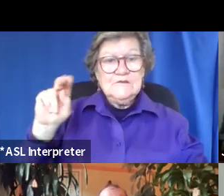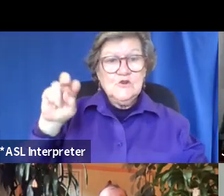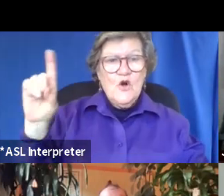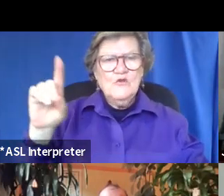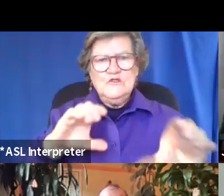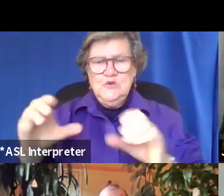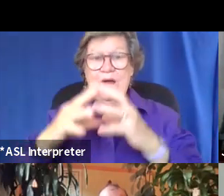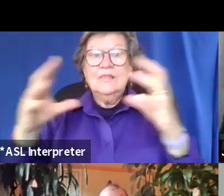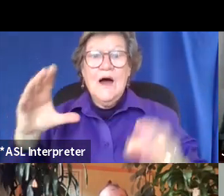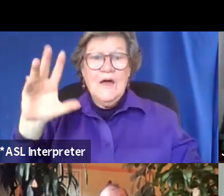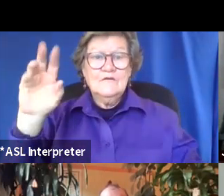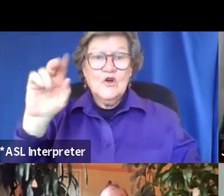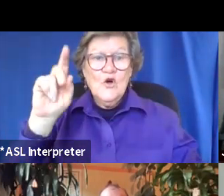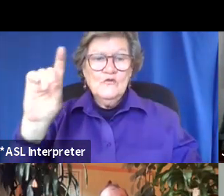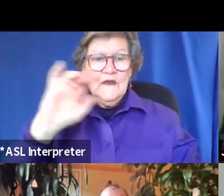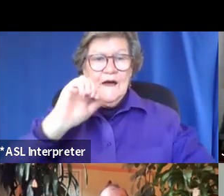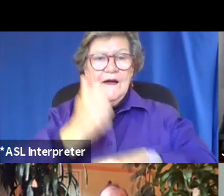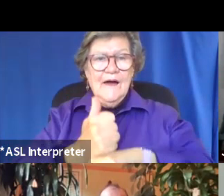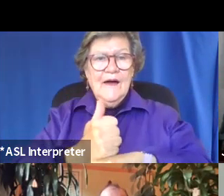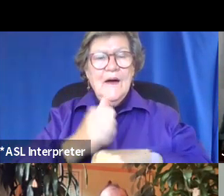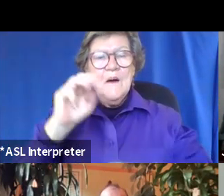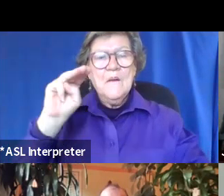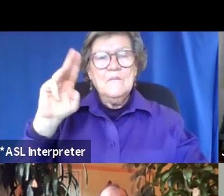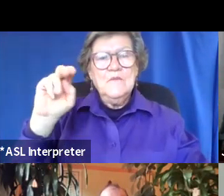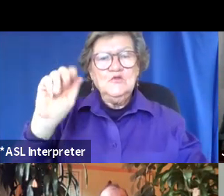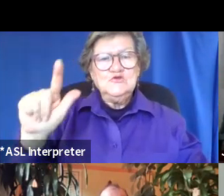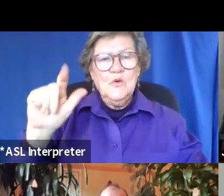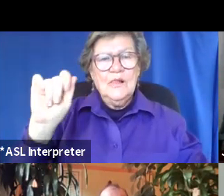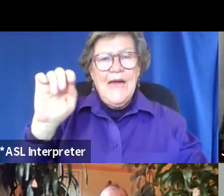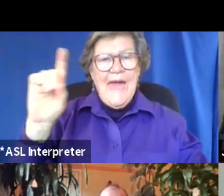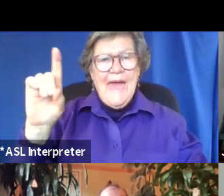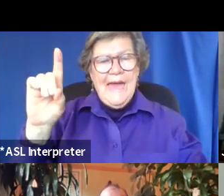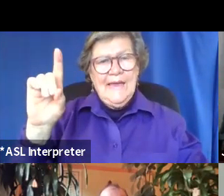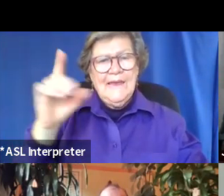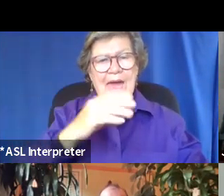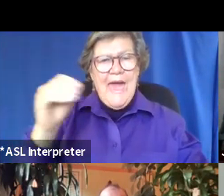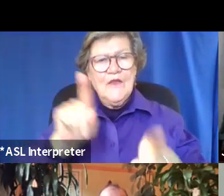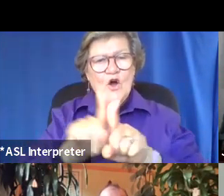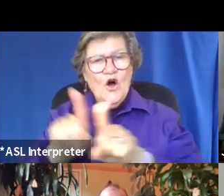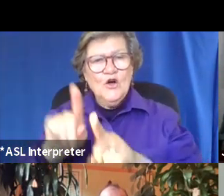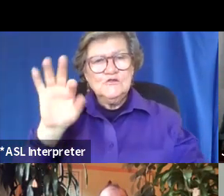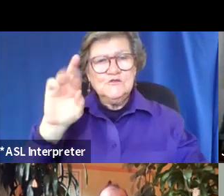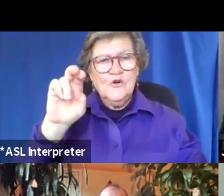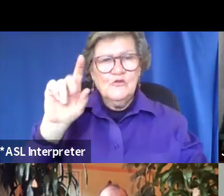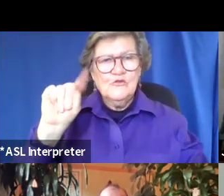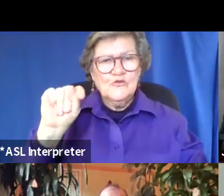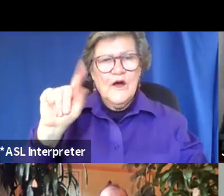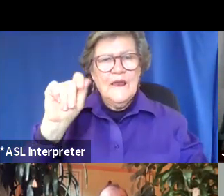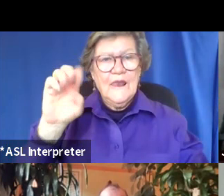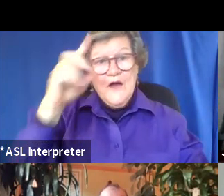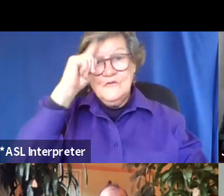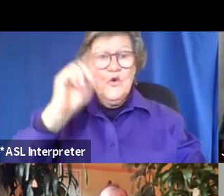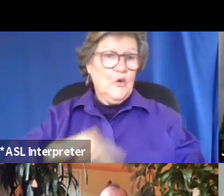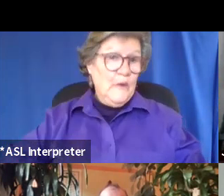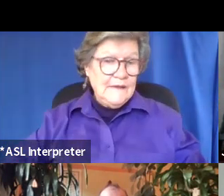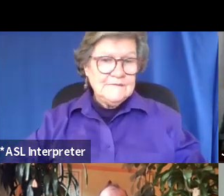COVID relief. I am a founding member of the Astoria Mutual Aid Network and also co-founded an organization called Frontline Foods Queens. So I am running